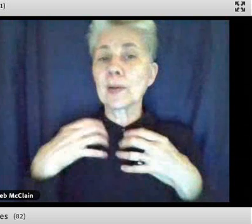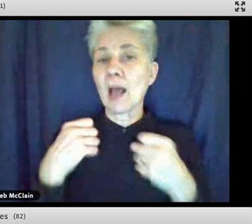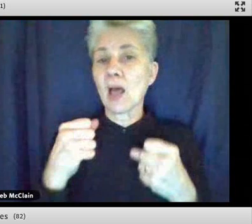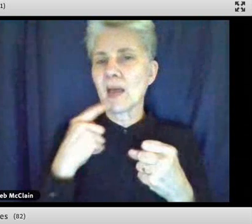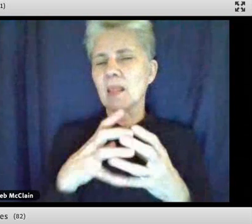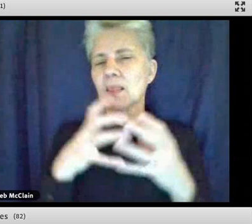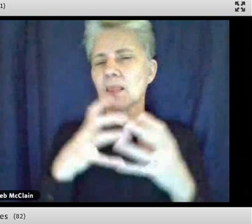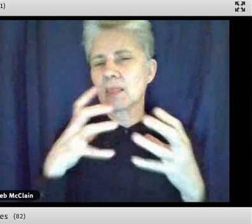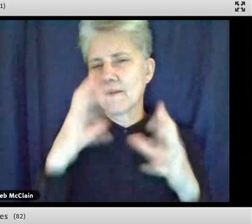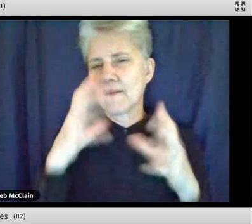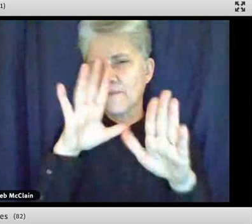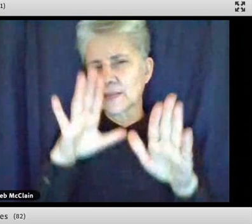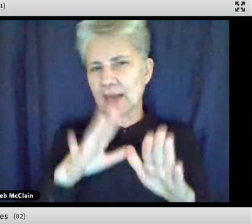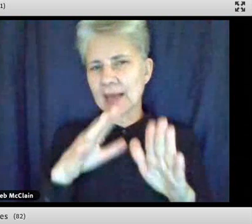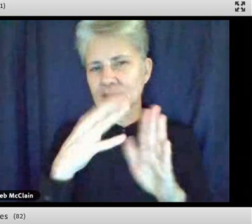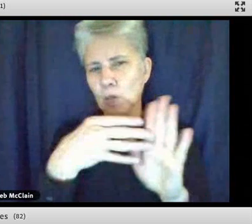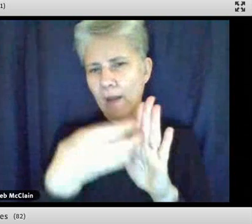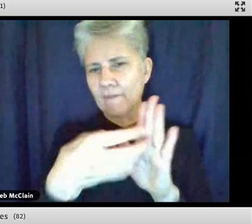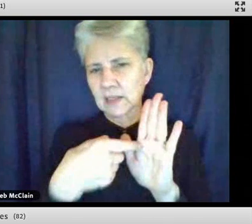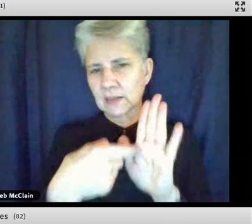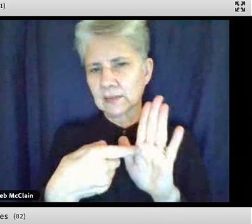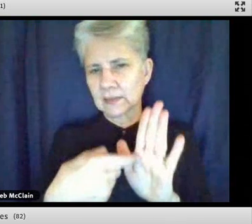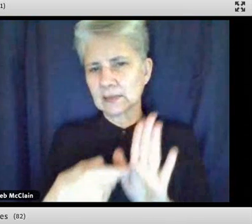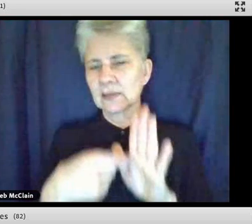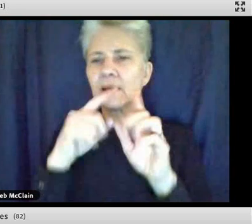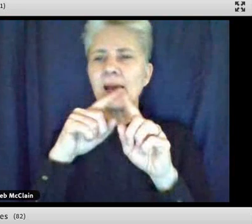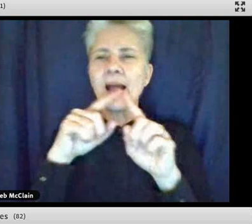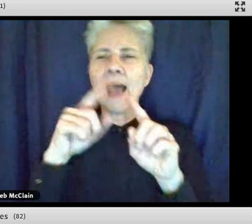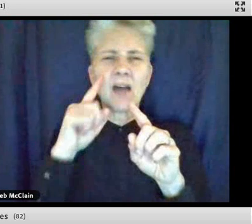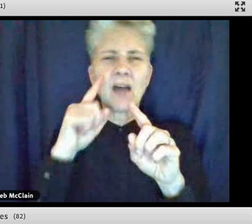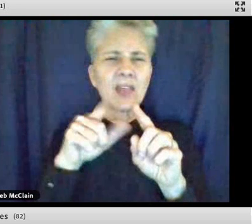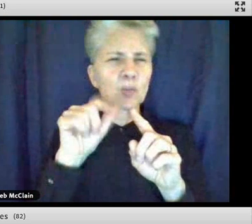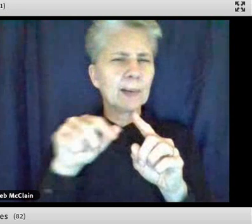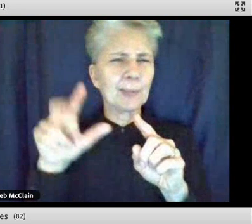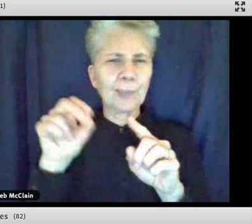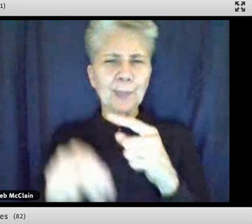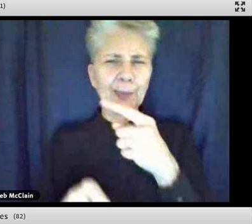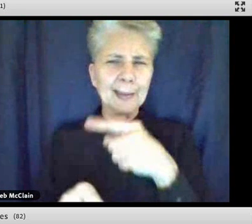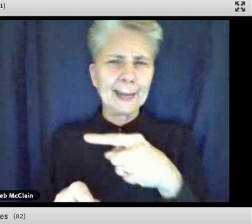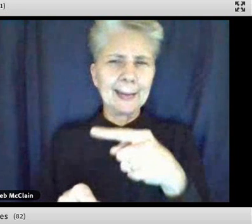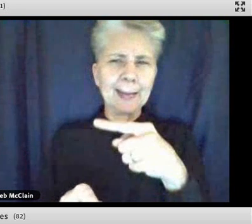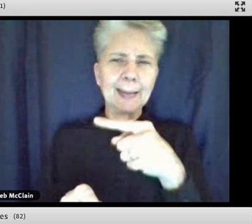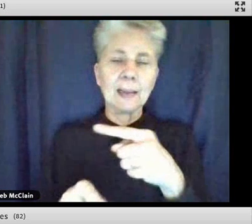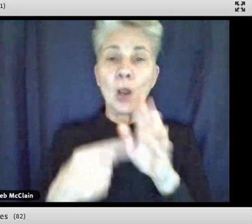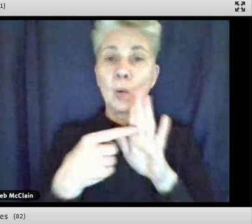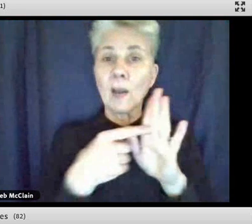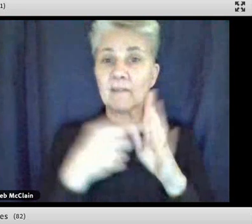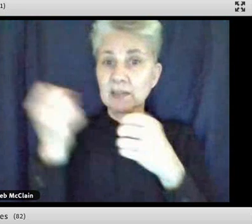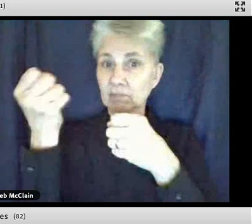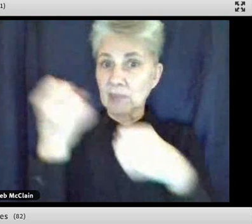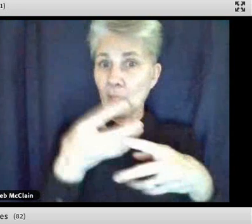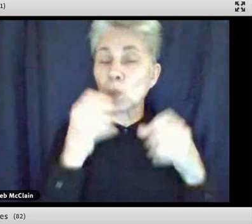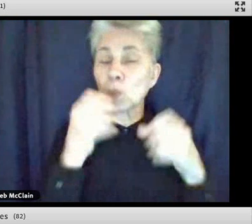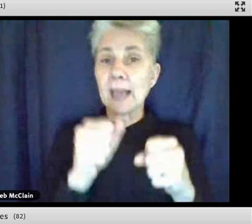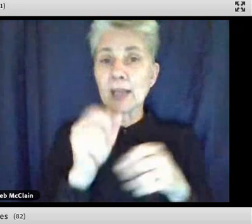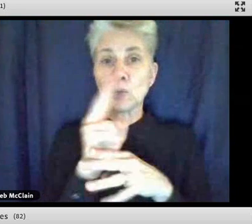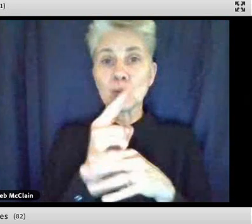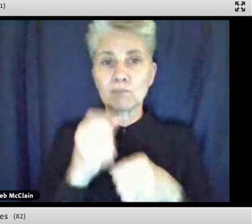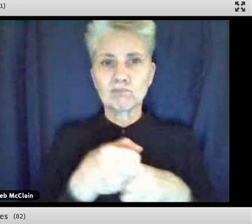of fantastic graphics. They have about, I think, 20 or 30 of these, and all these graphics can be downloaded and used on a